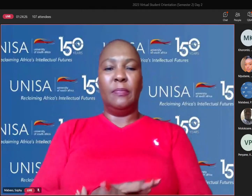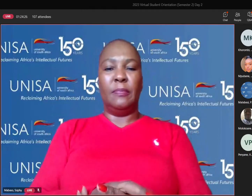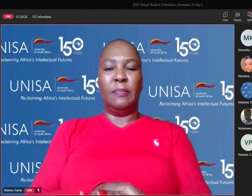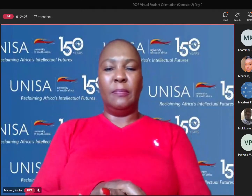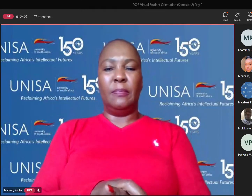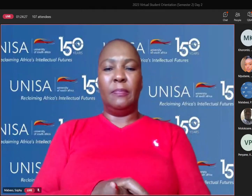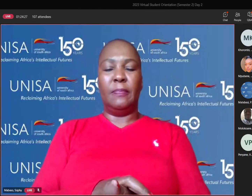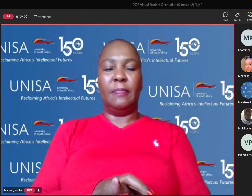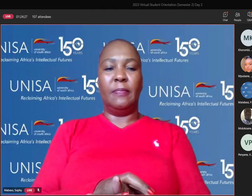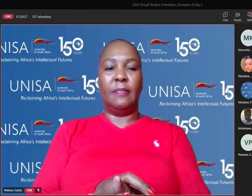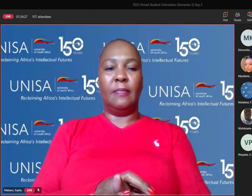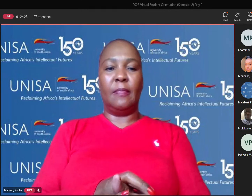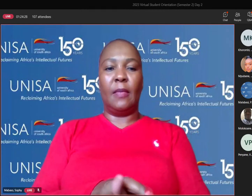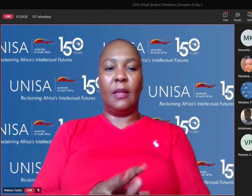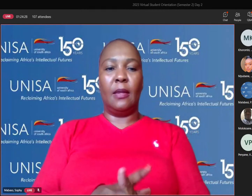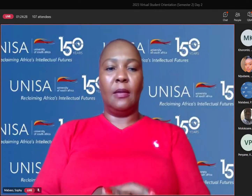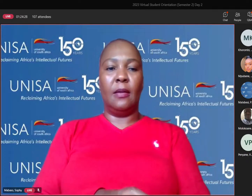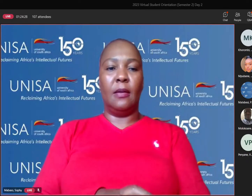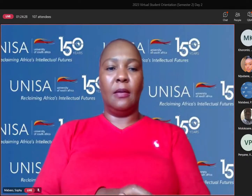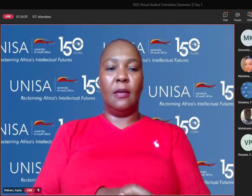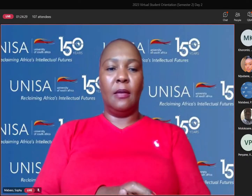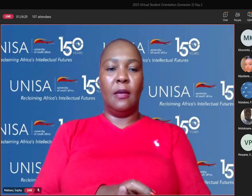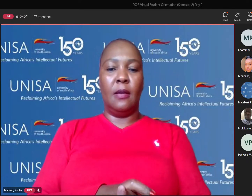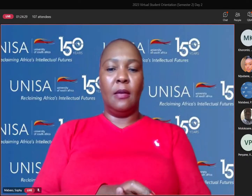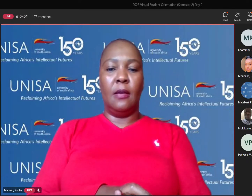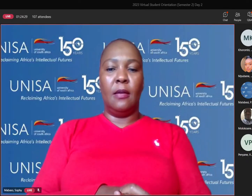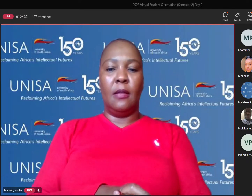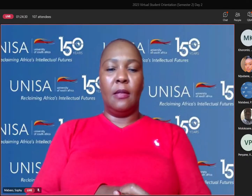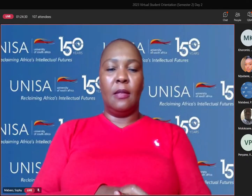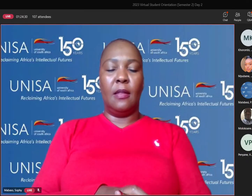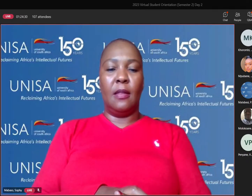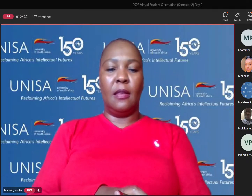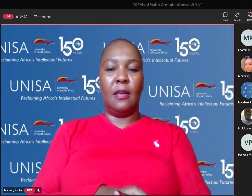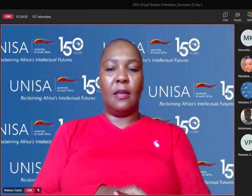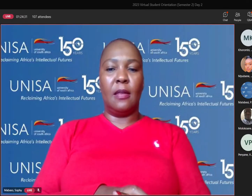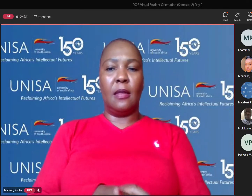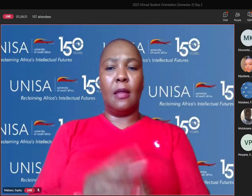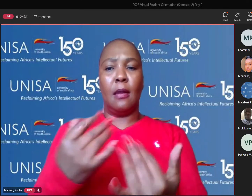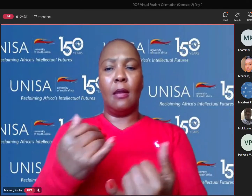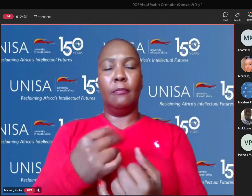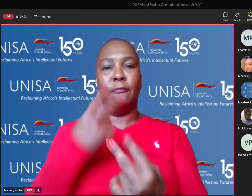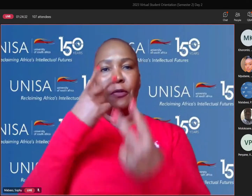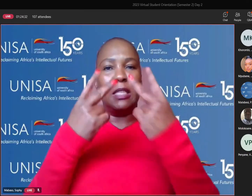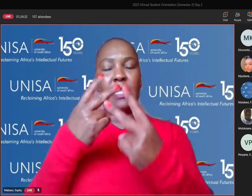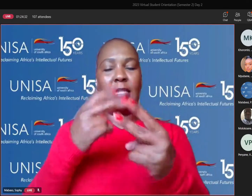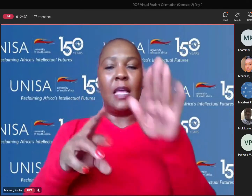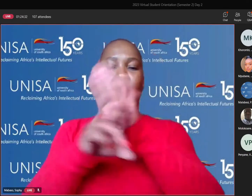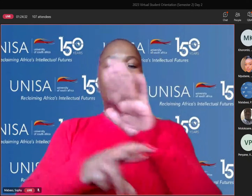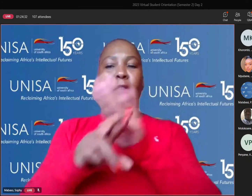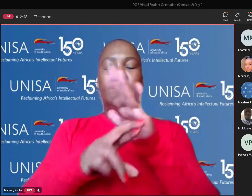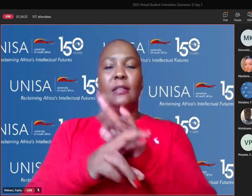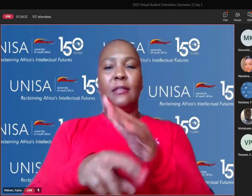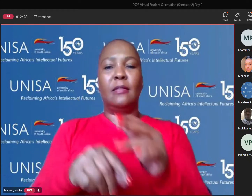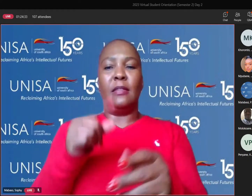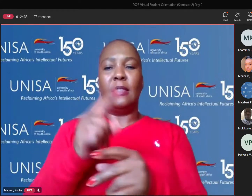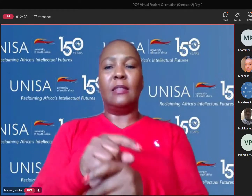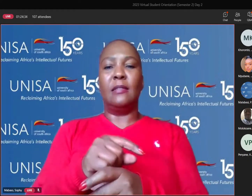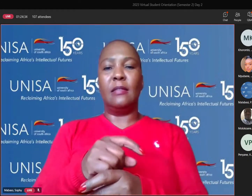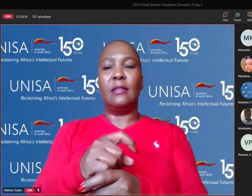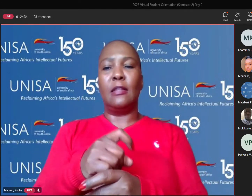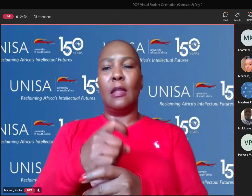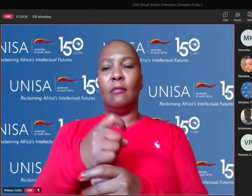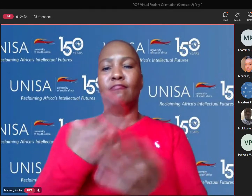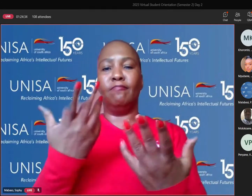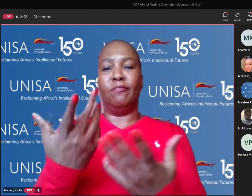bad. I'm not in a quiet place. I'm actually visiting a region, so it's an open place.